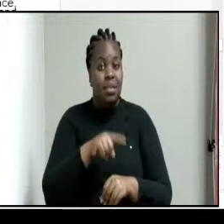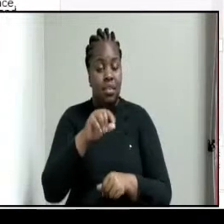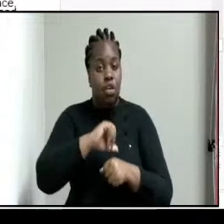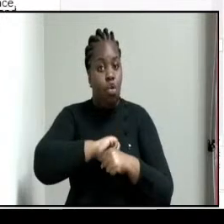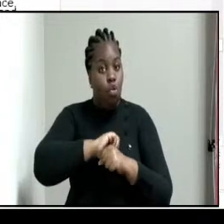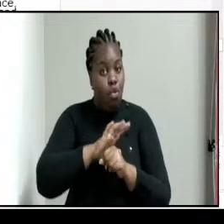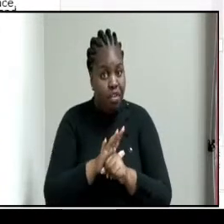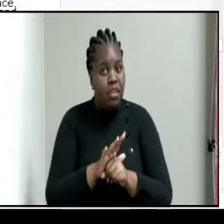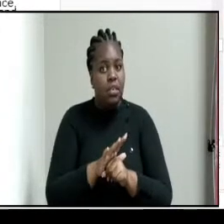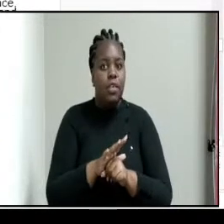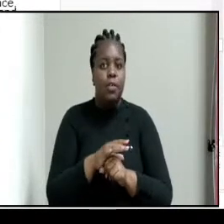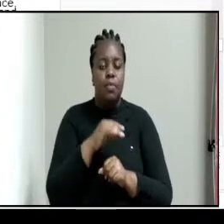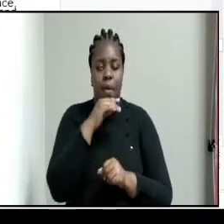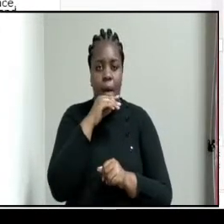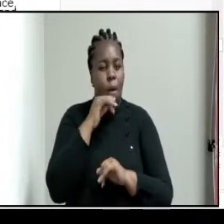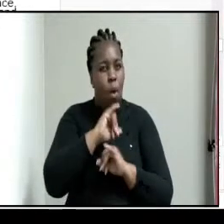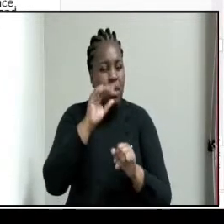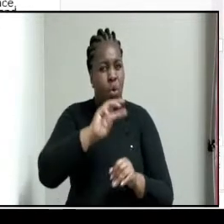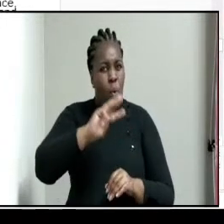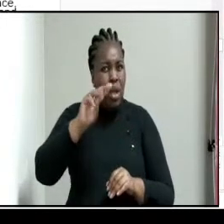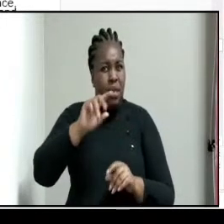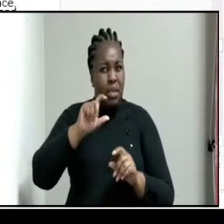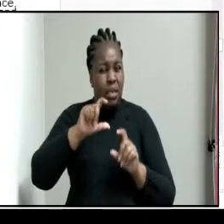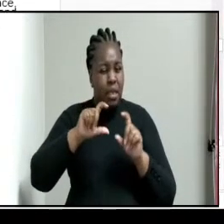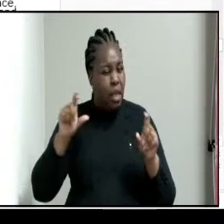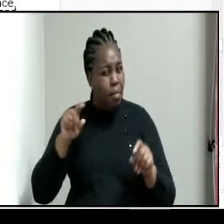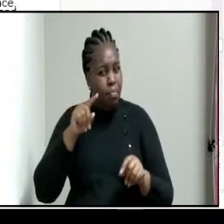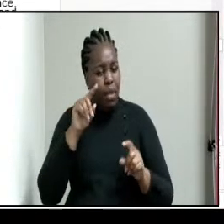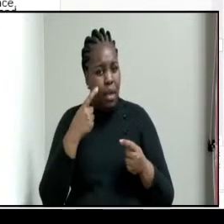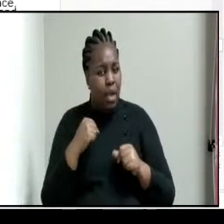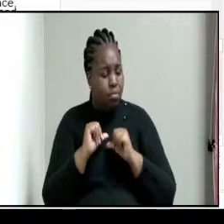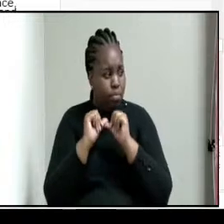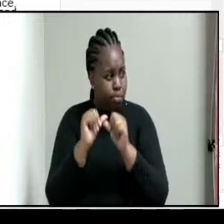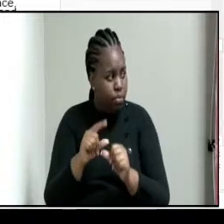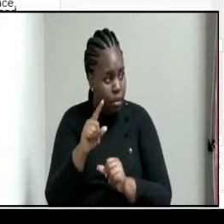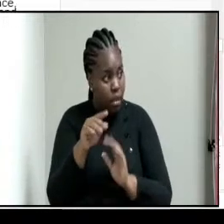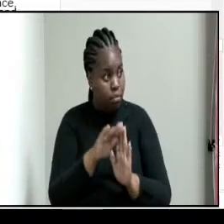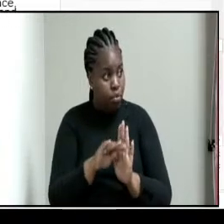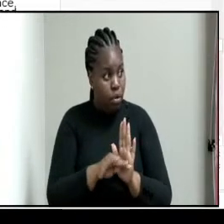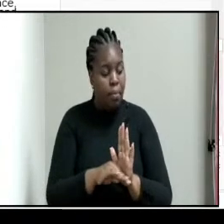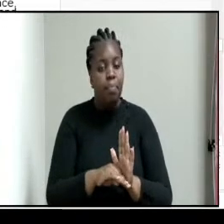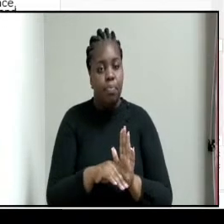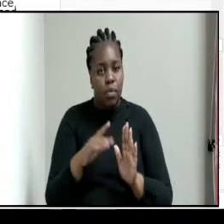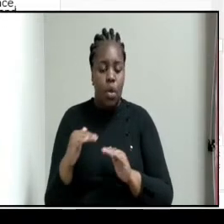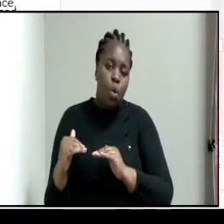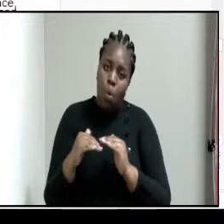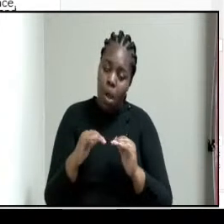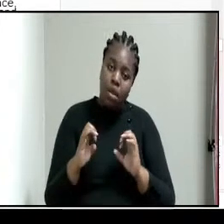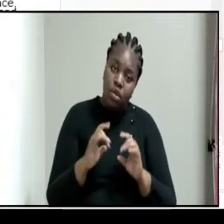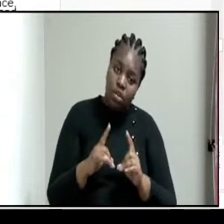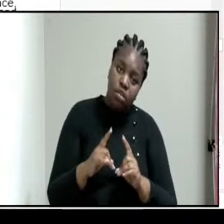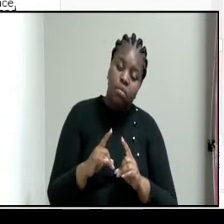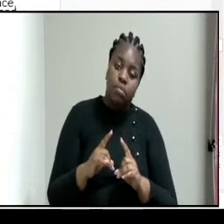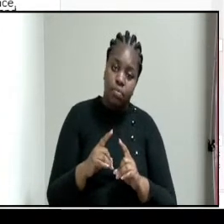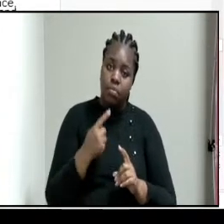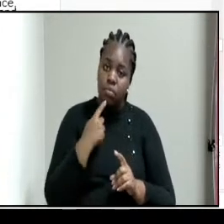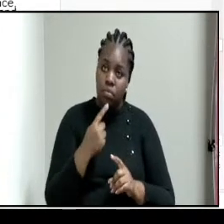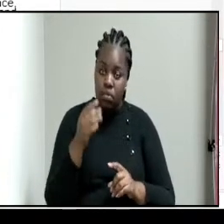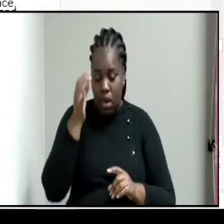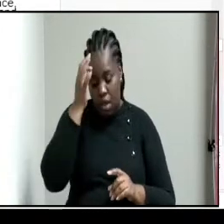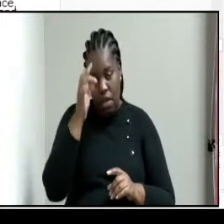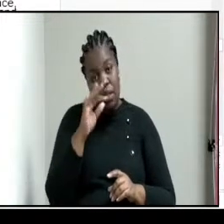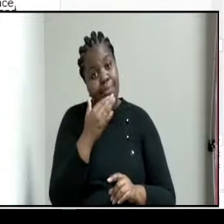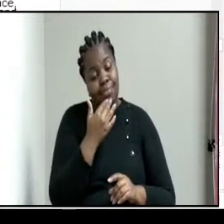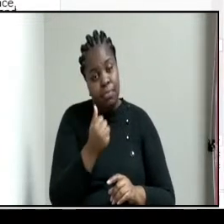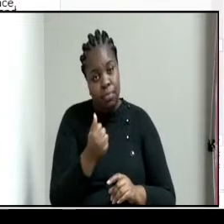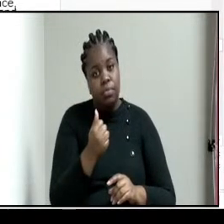and it was only the Western Cape that could proceed with that program. And Equal Education did take the government to task to